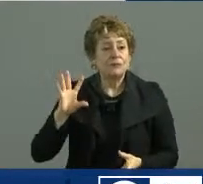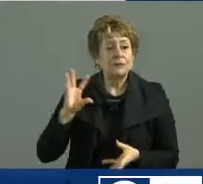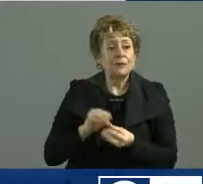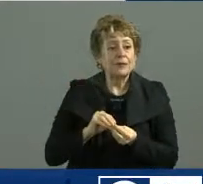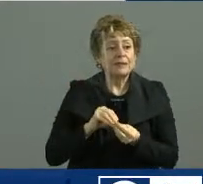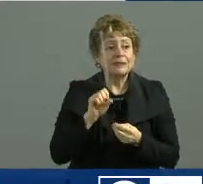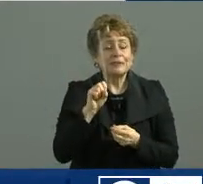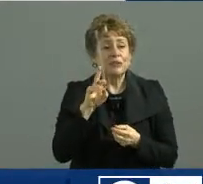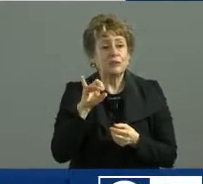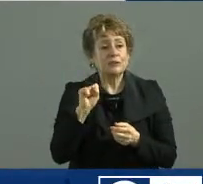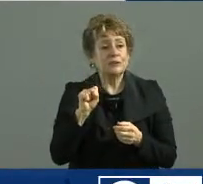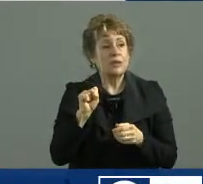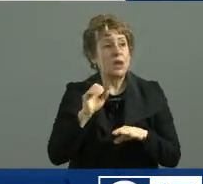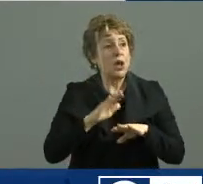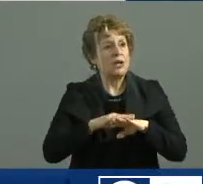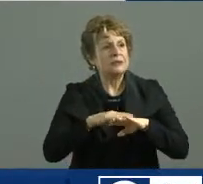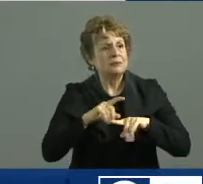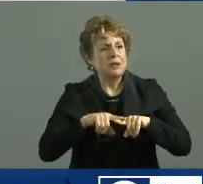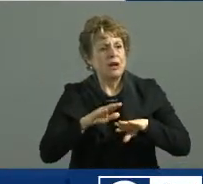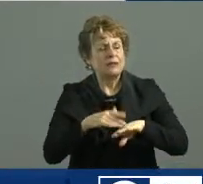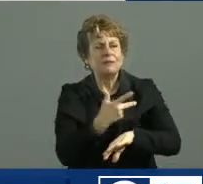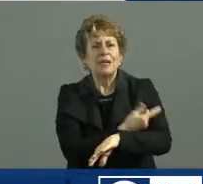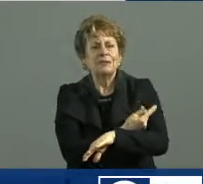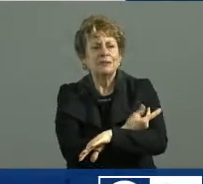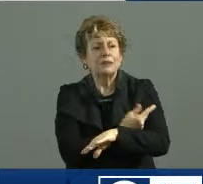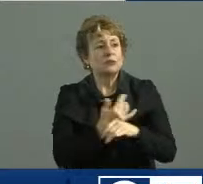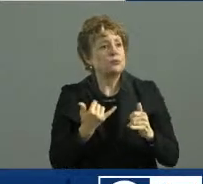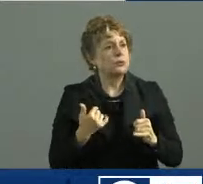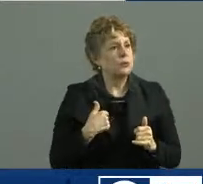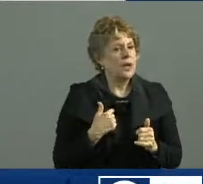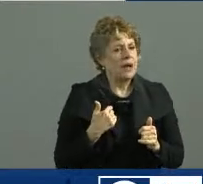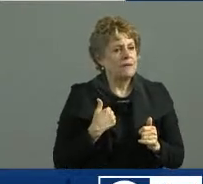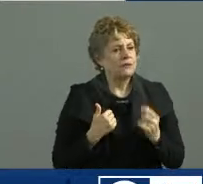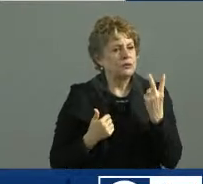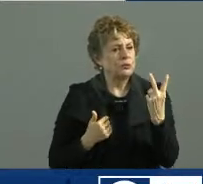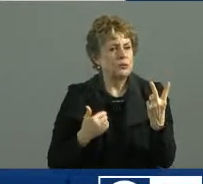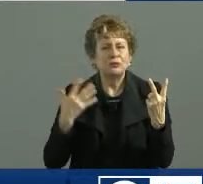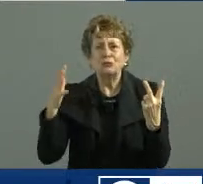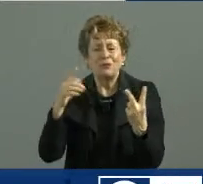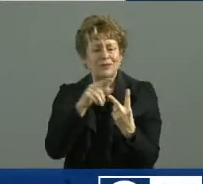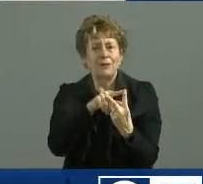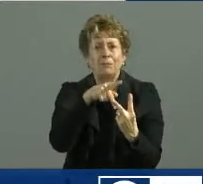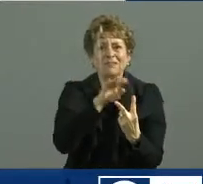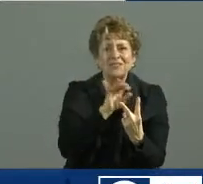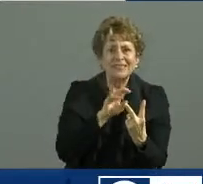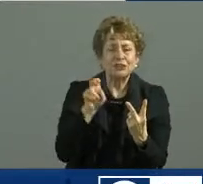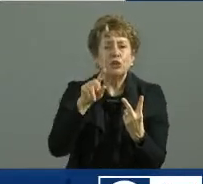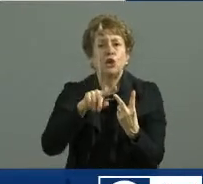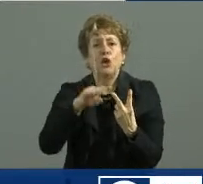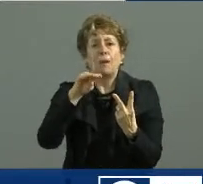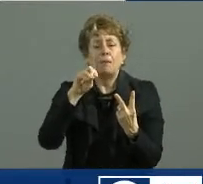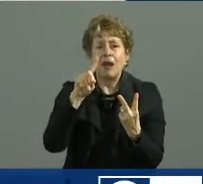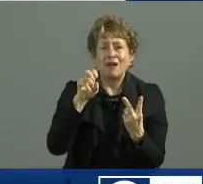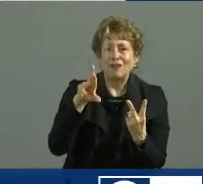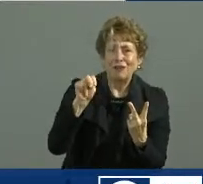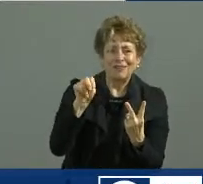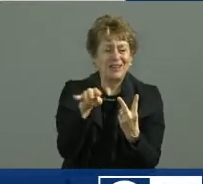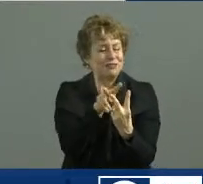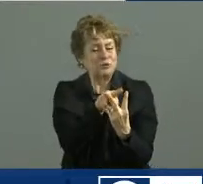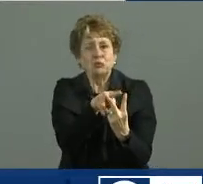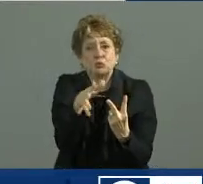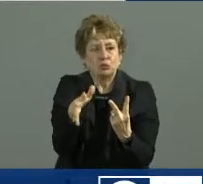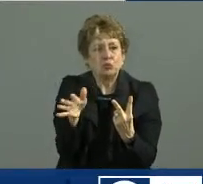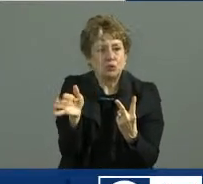given. Currently, the only 2 vaccines that are available in Arizona for vaccination are the Pfizer